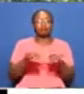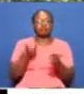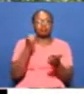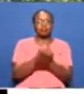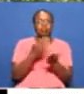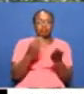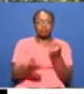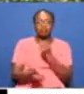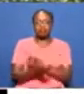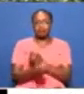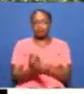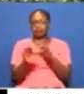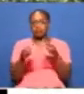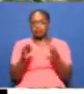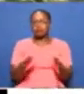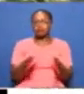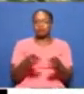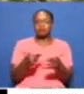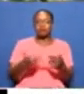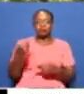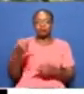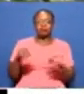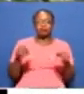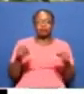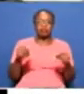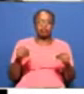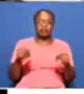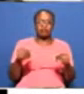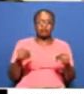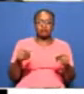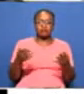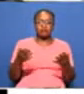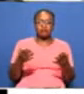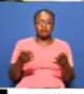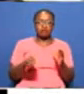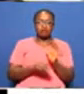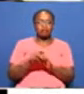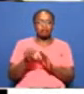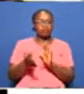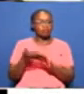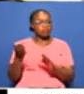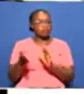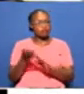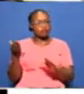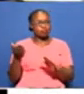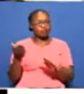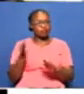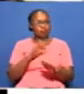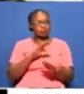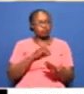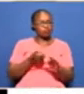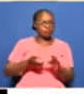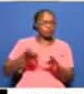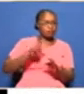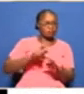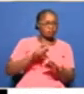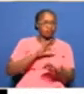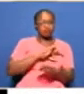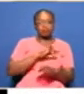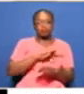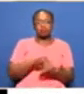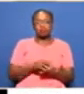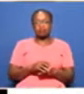advised farmers to plant high quality seeds of aloe vera that can mature fast in order to earn an increased income. I want to